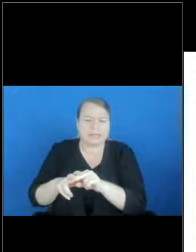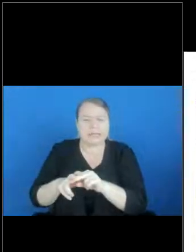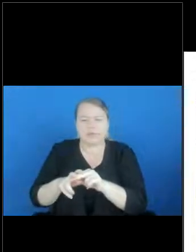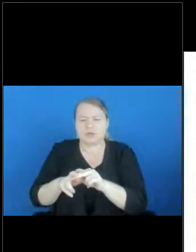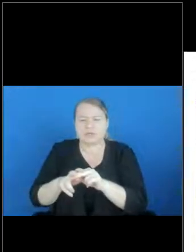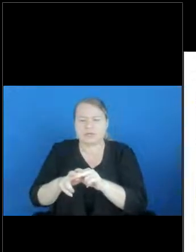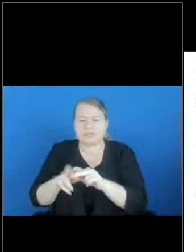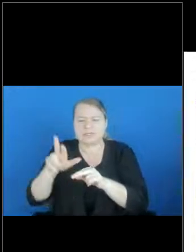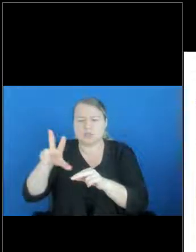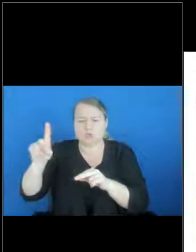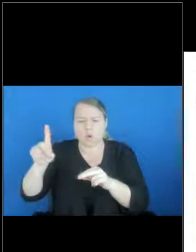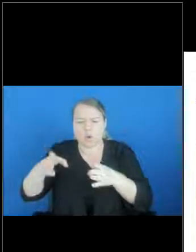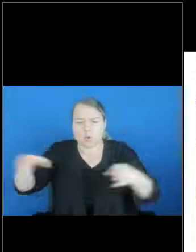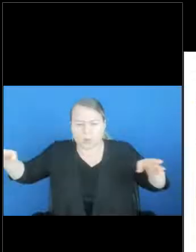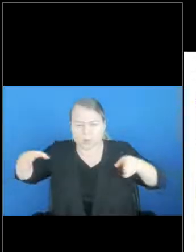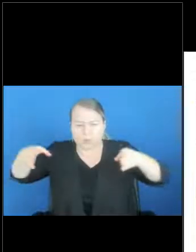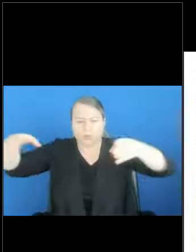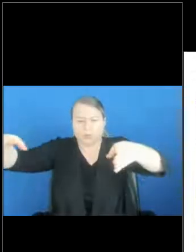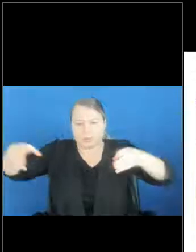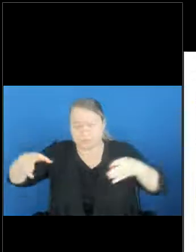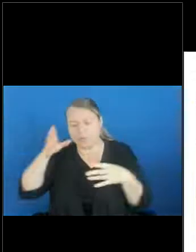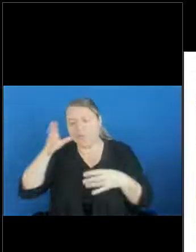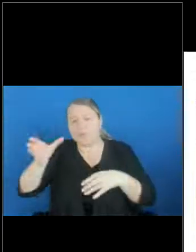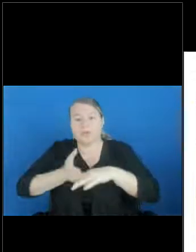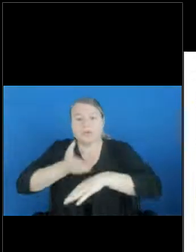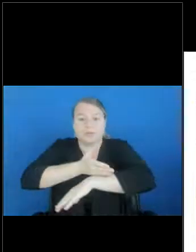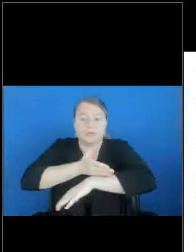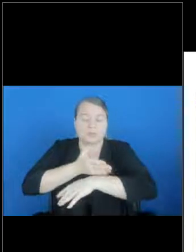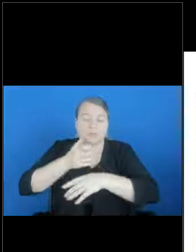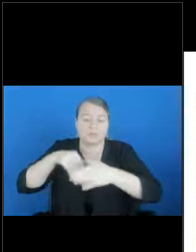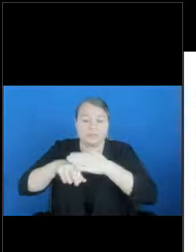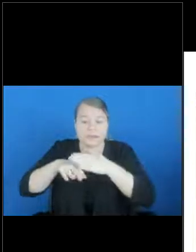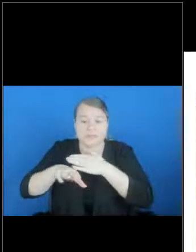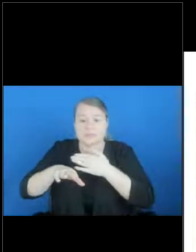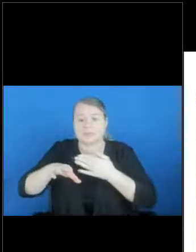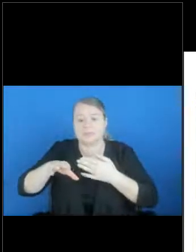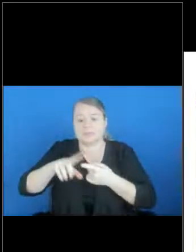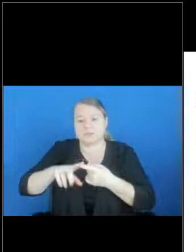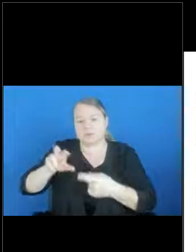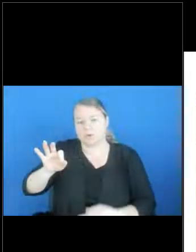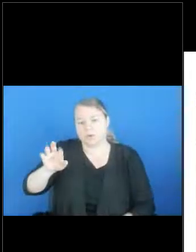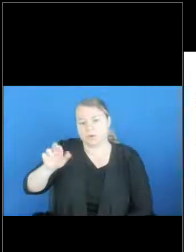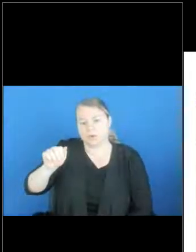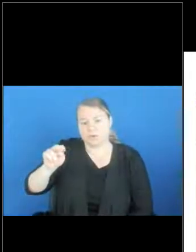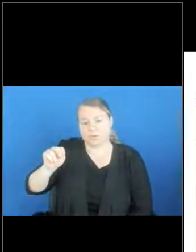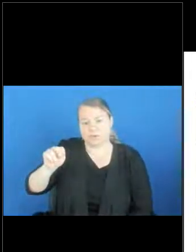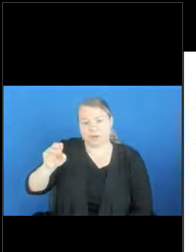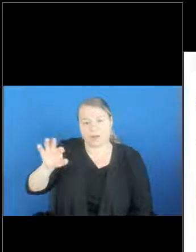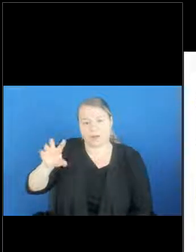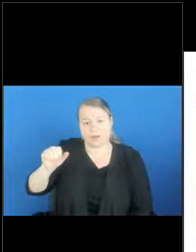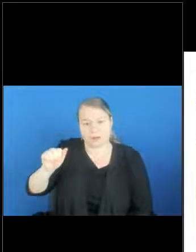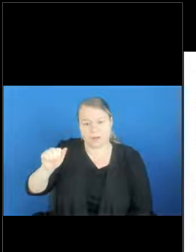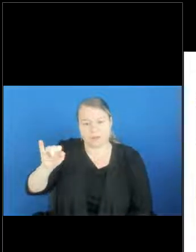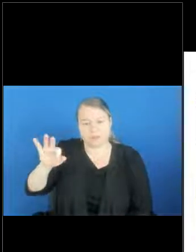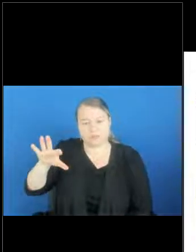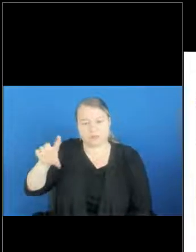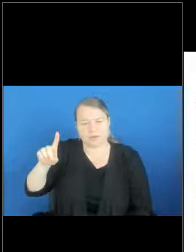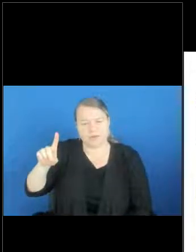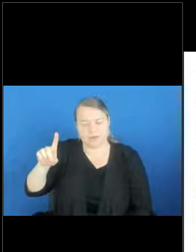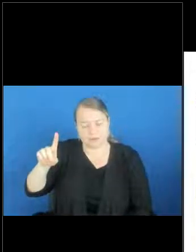greater connectivity, provide improved accessibility to the Franconia-Springfield Metro station and